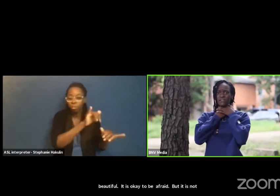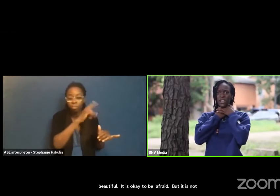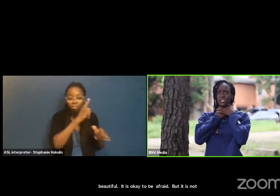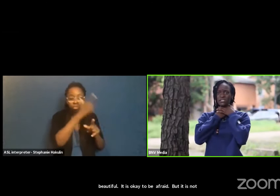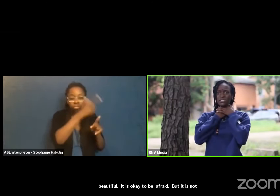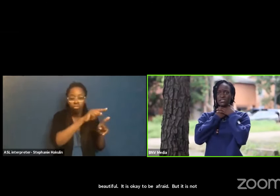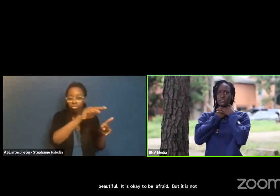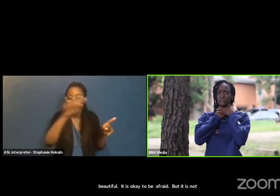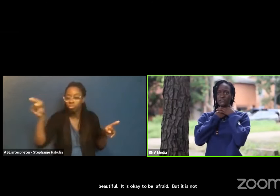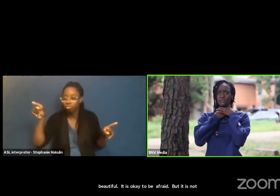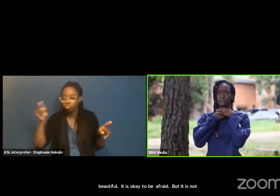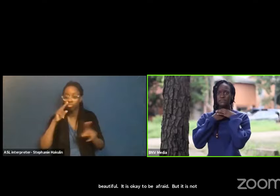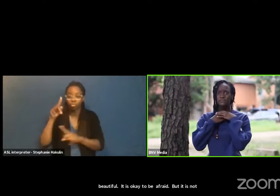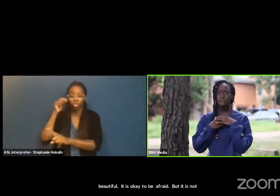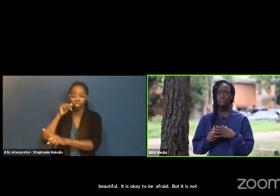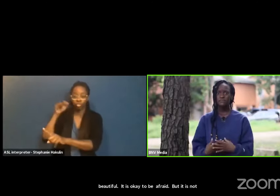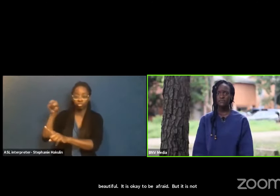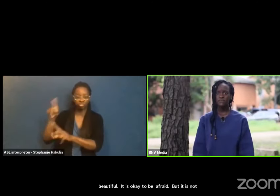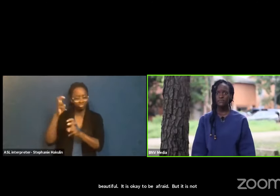fight.